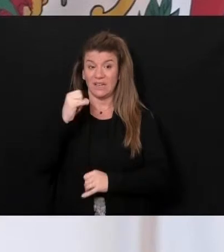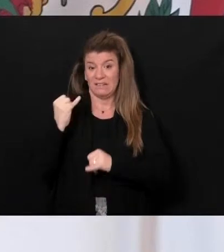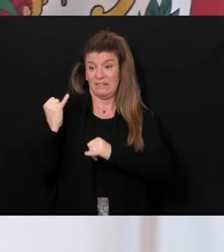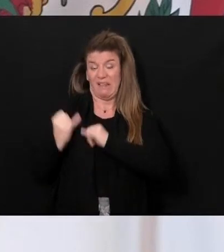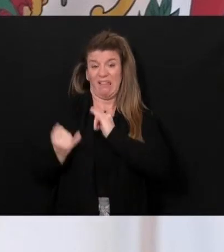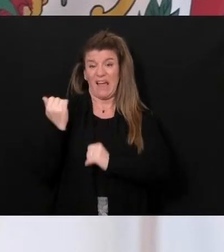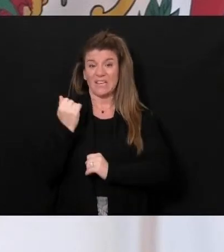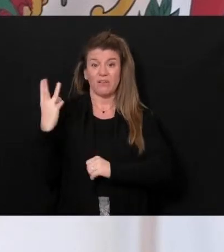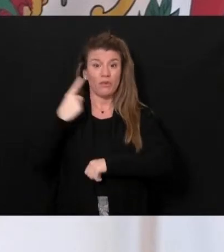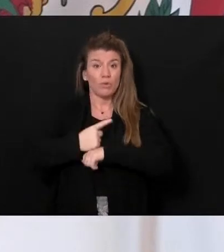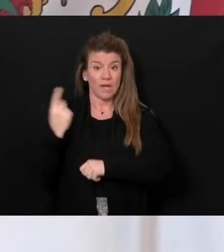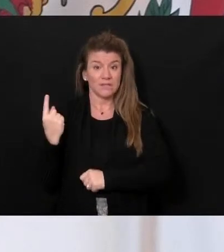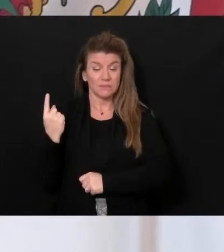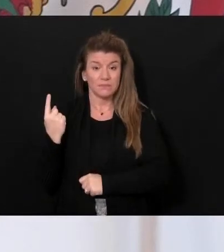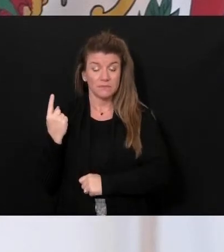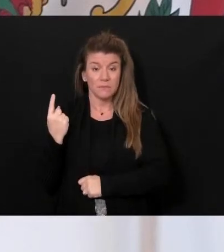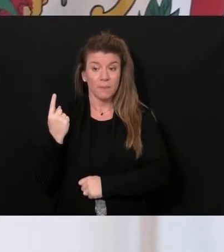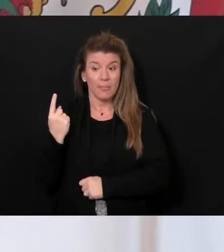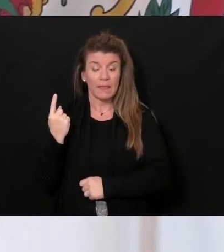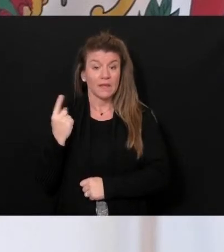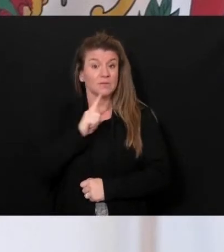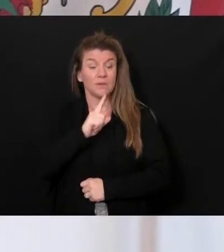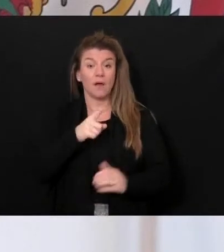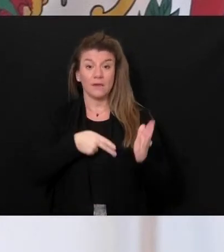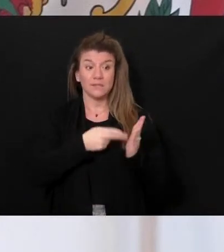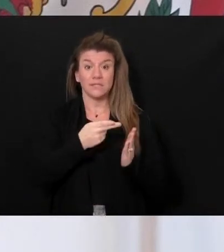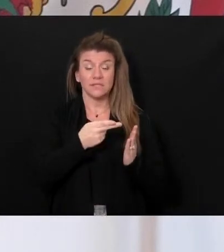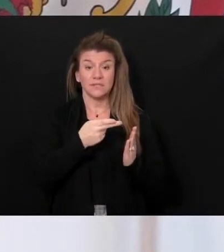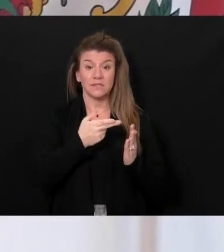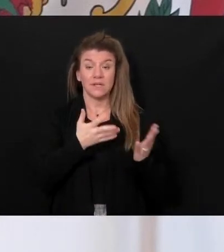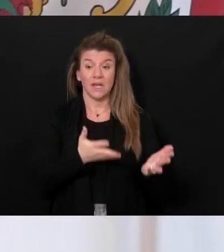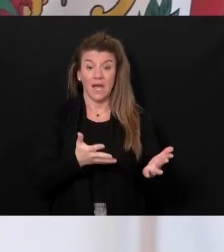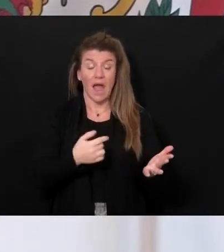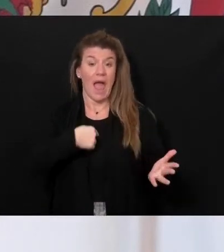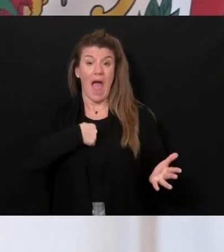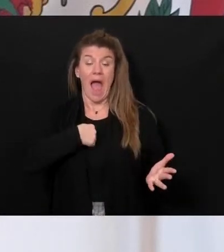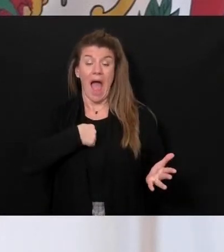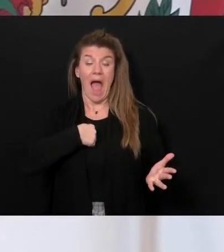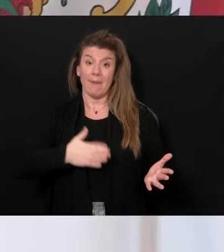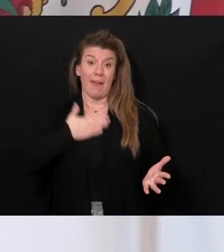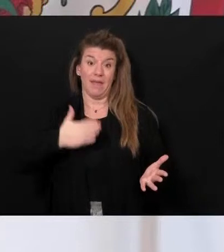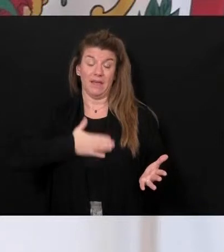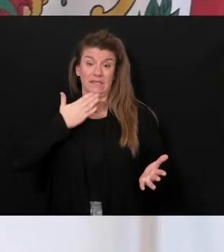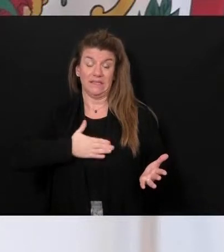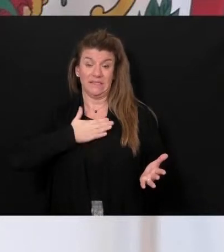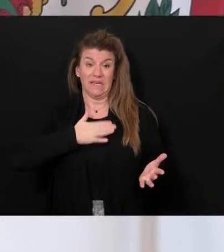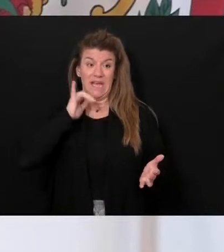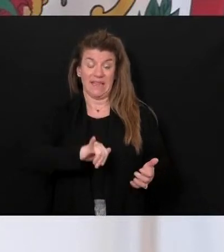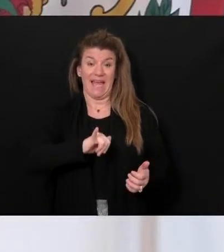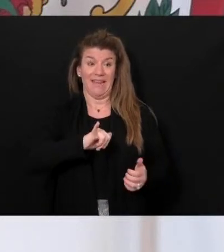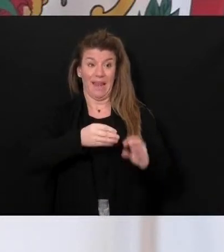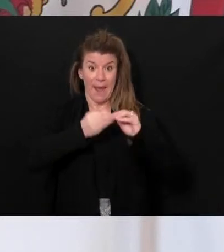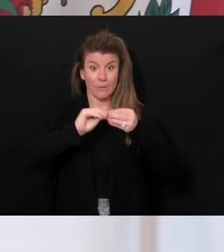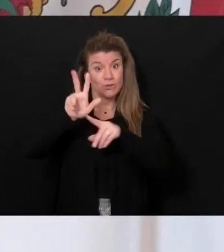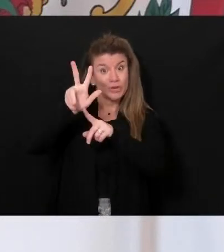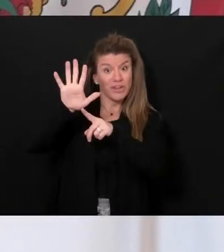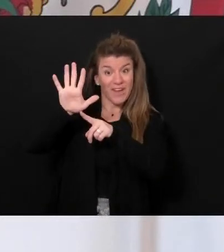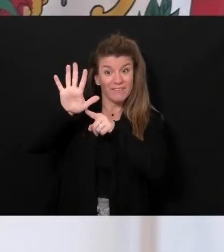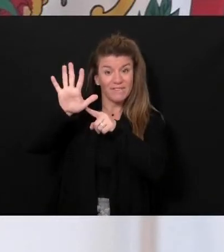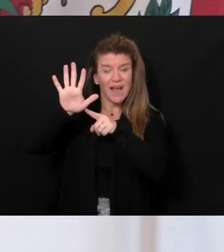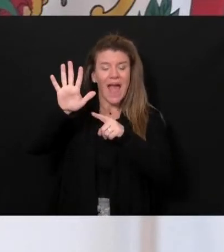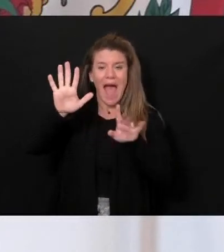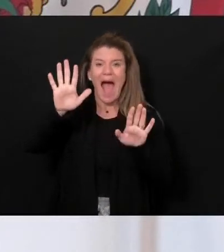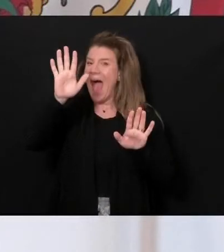days. To just tell it like it is, I'm tickled to death that we've only lost 35, even though